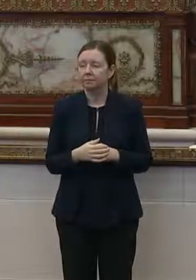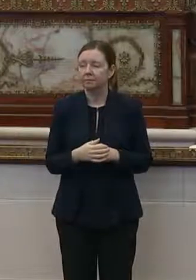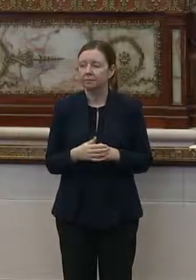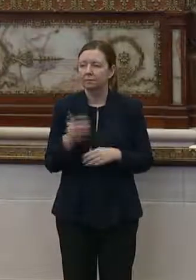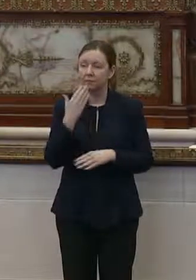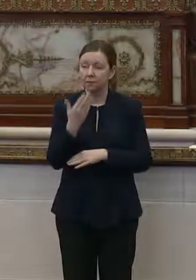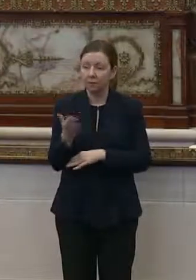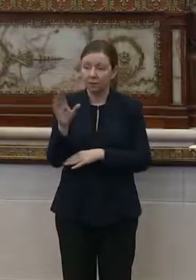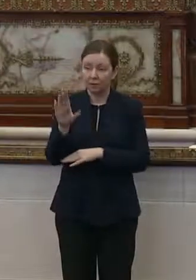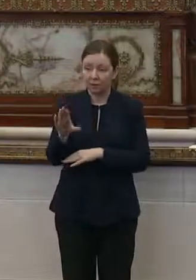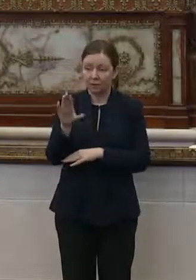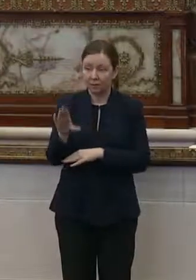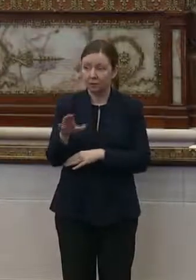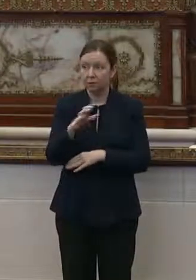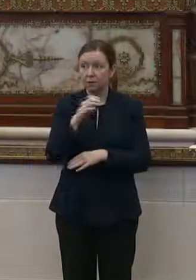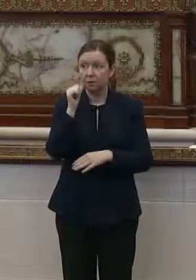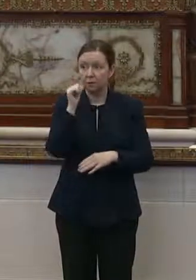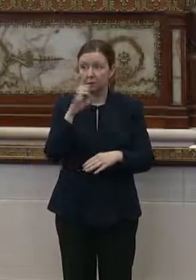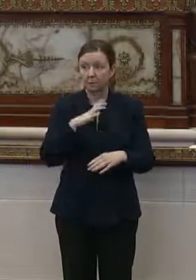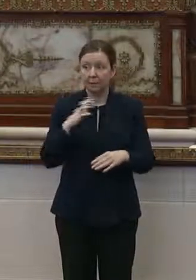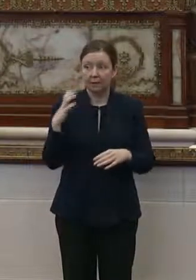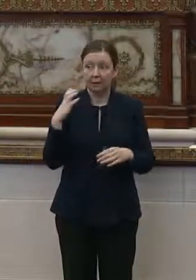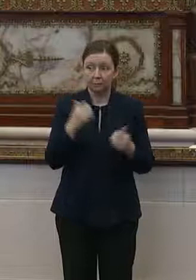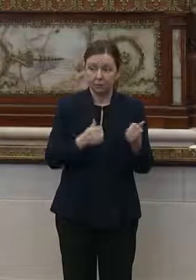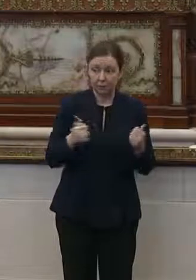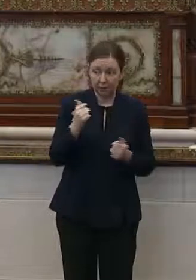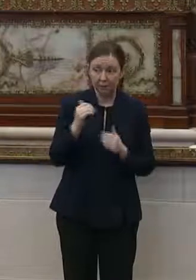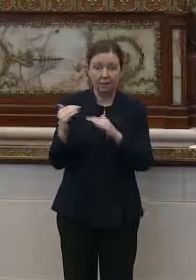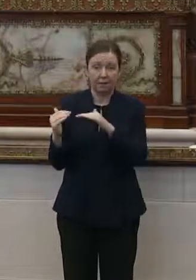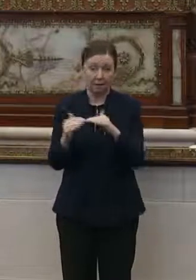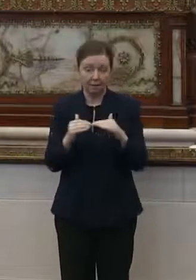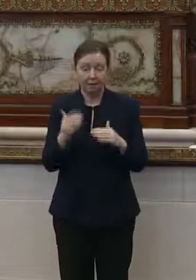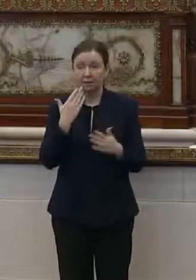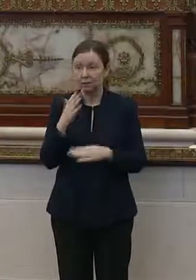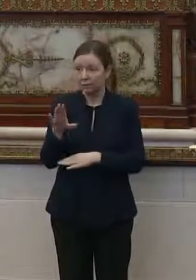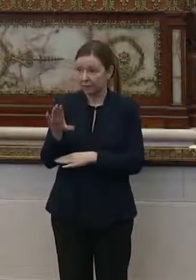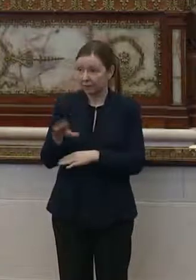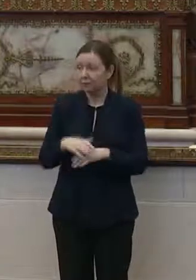Good afternoon, Madam Chair. Good afternoon, colleagues. Good afternoon.